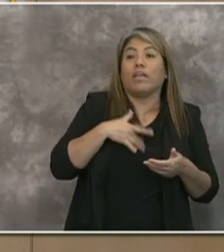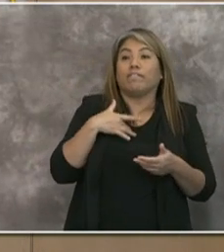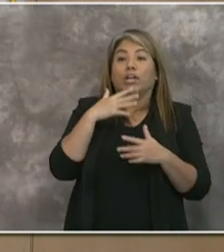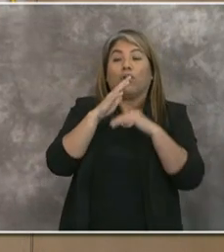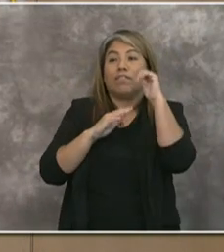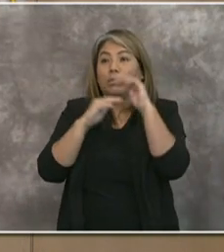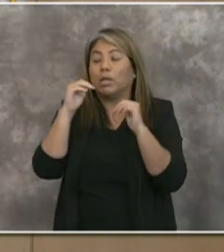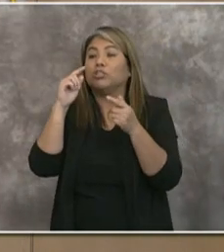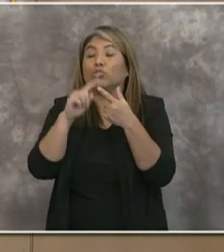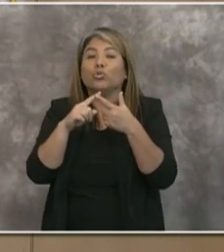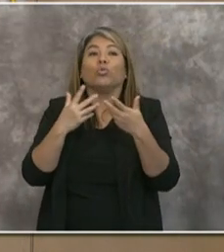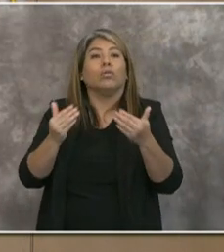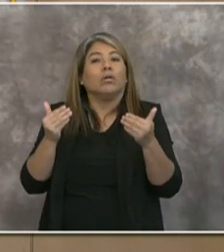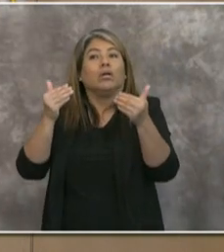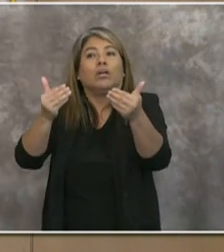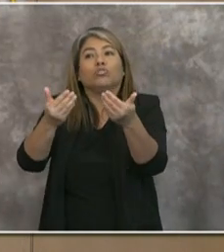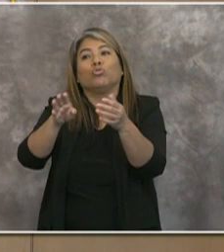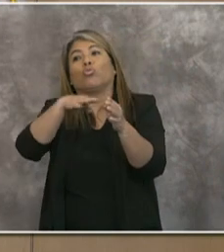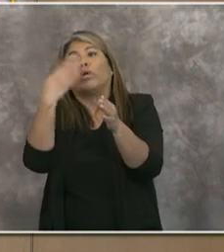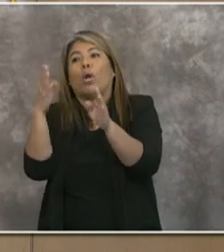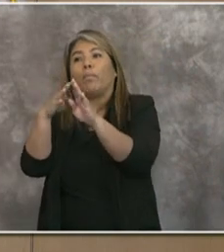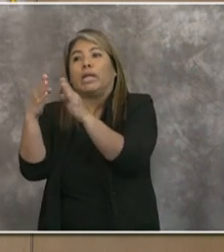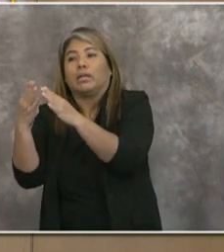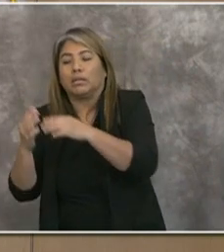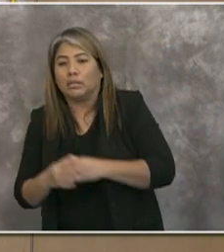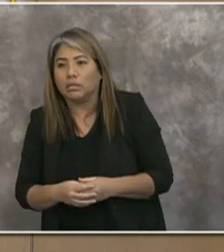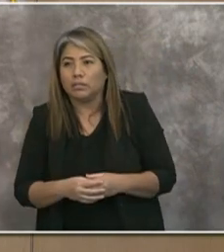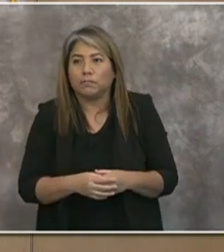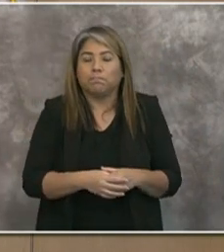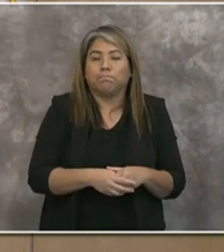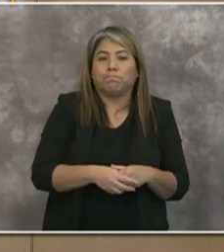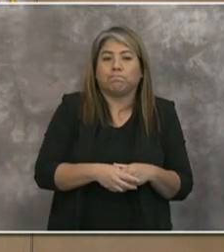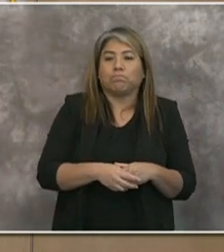next phase of reopening? Currently, we have